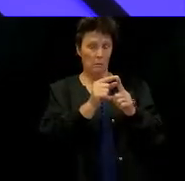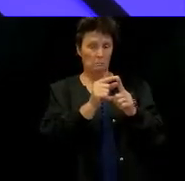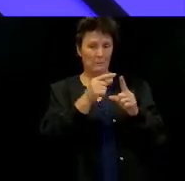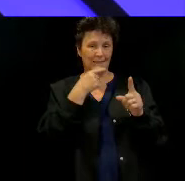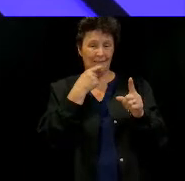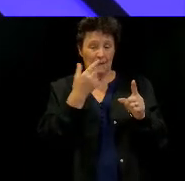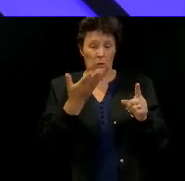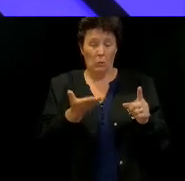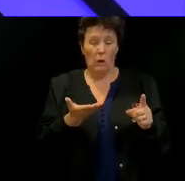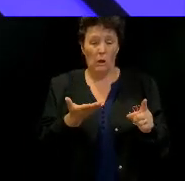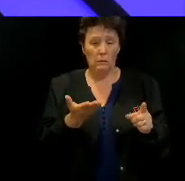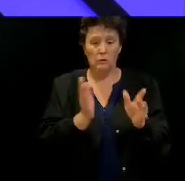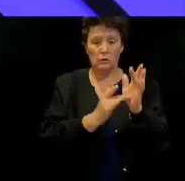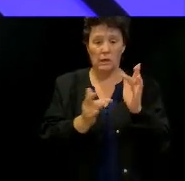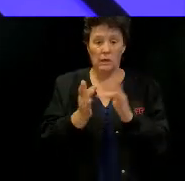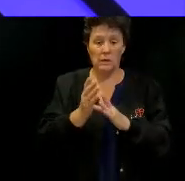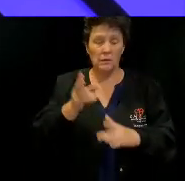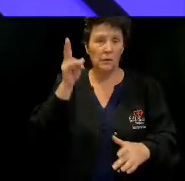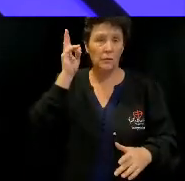soon.